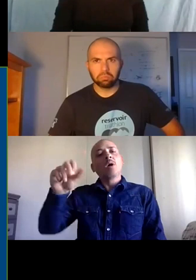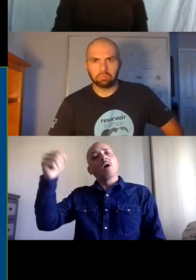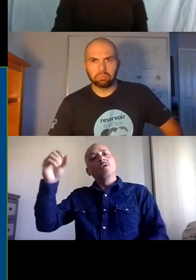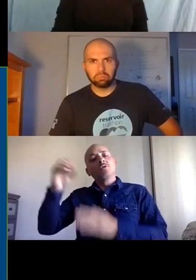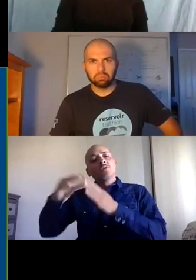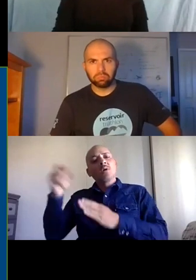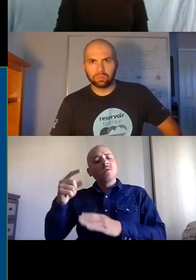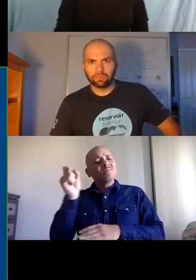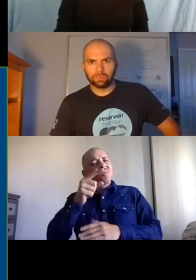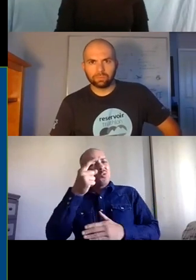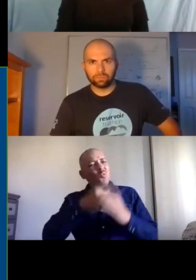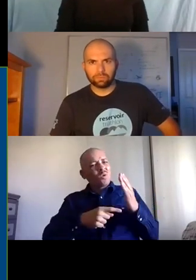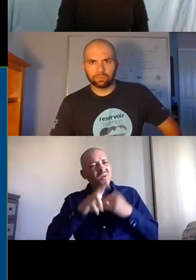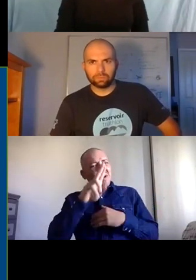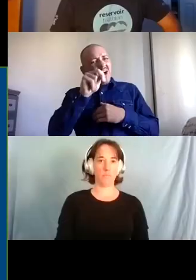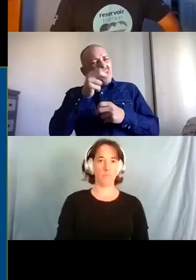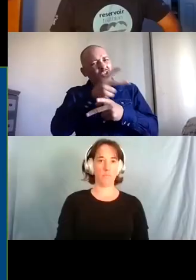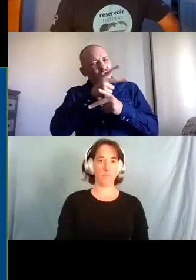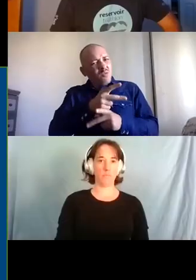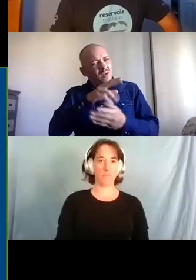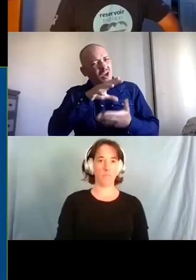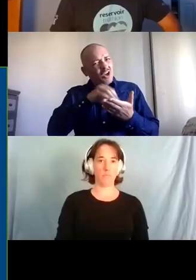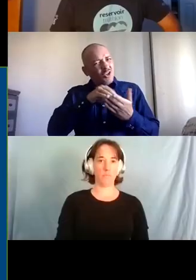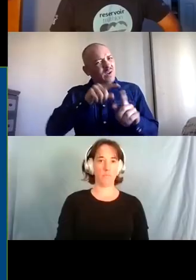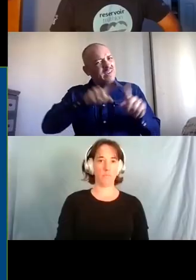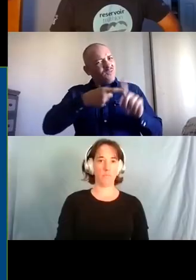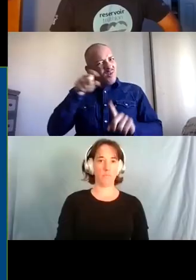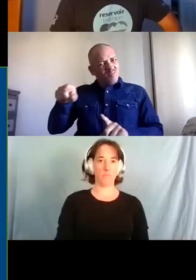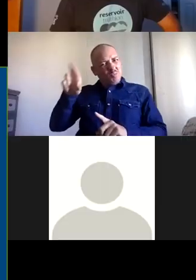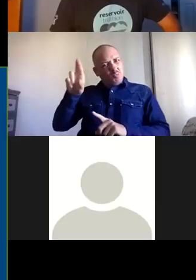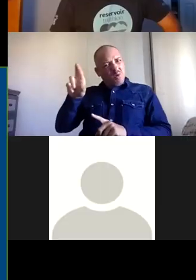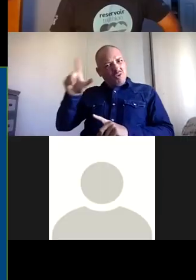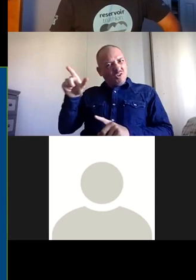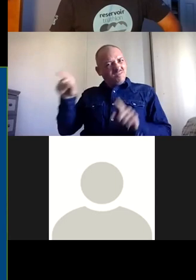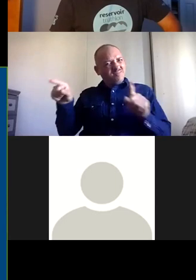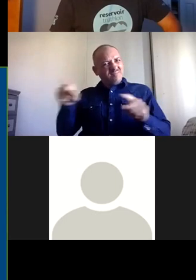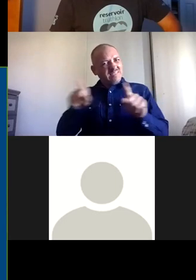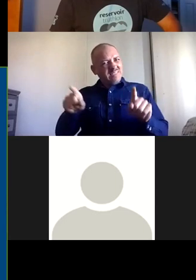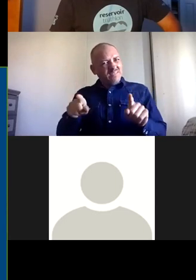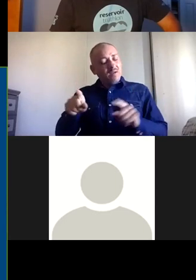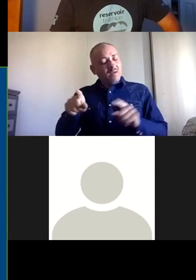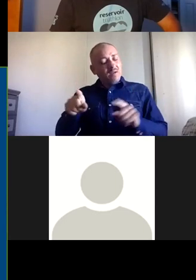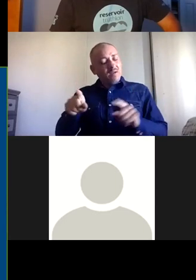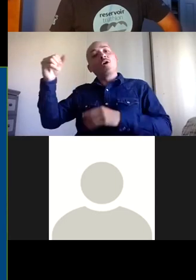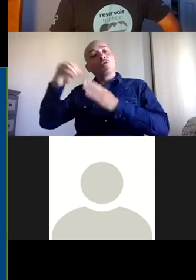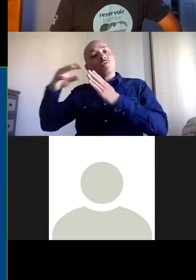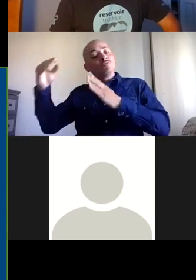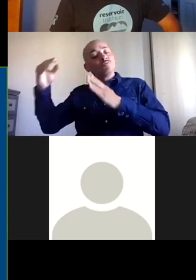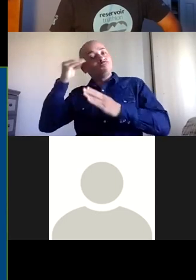learning, and how is that different from reinforcement learning? I can actually explain that.